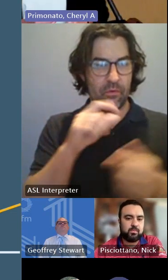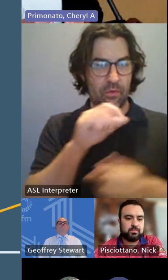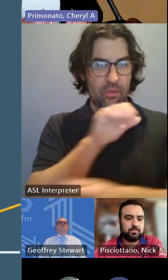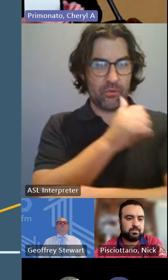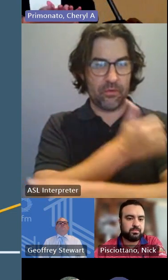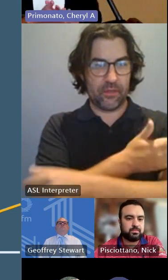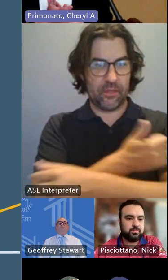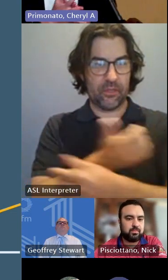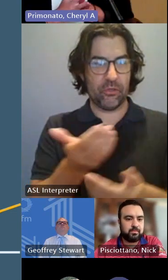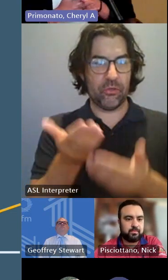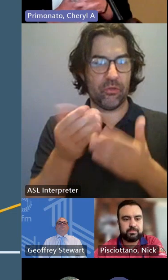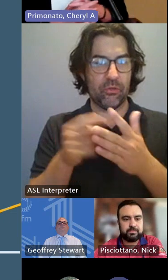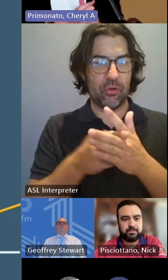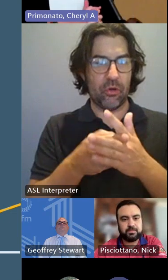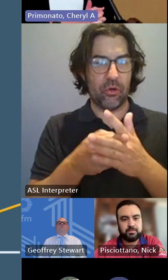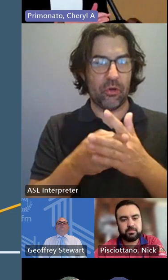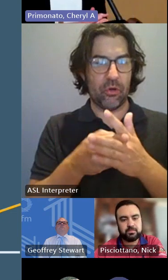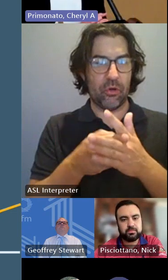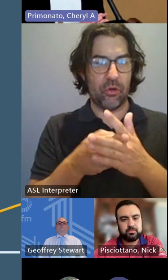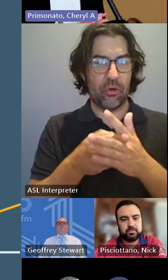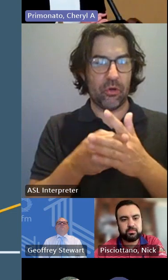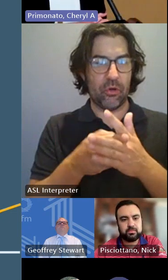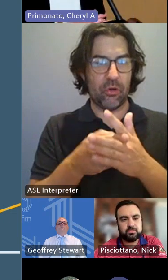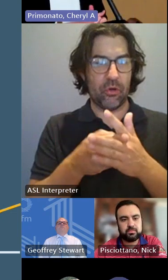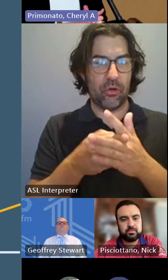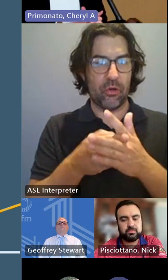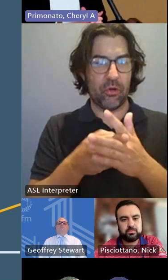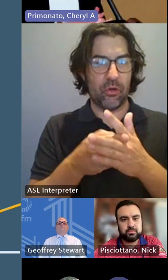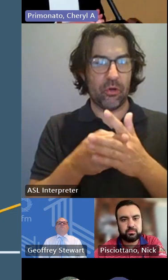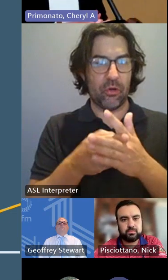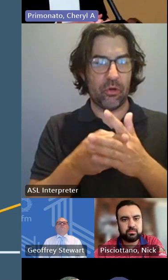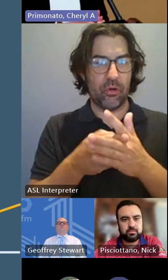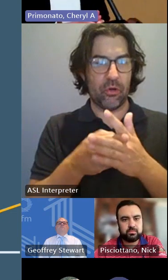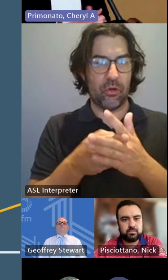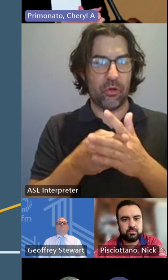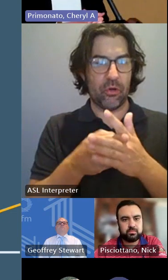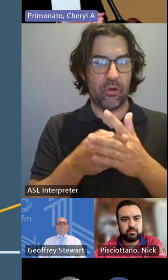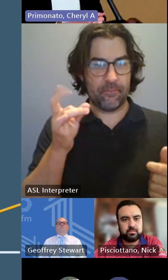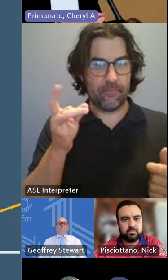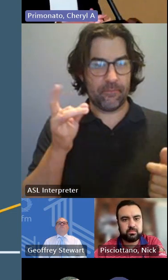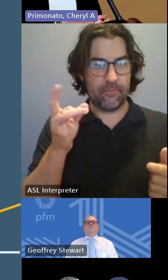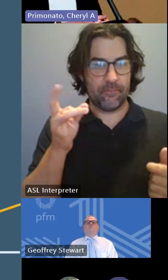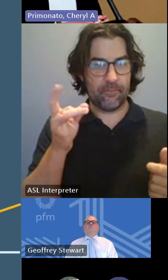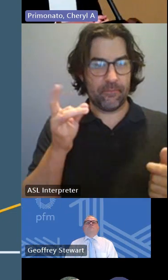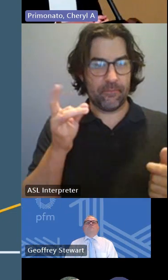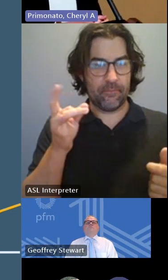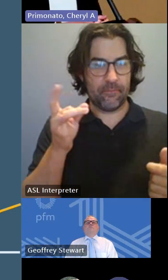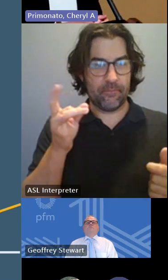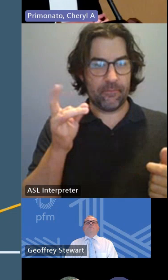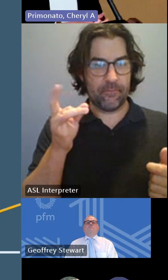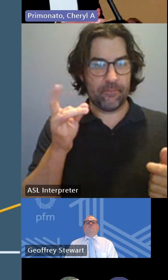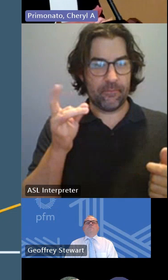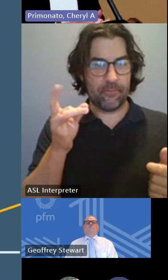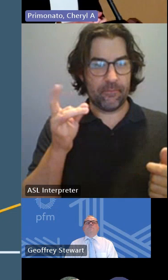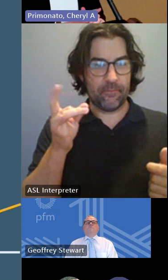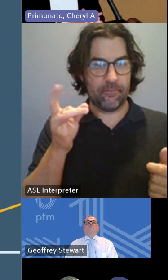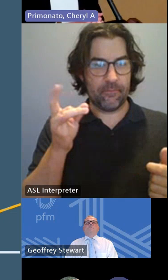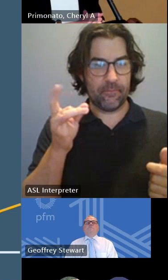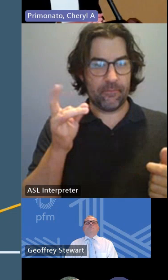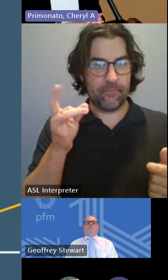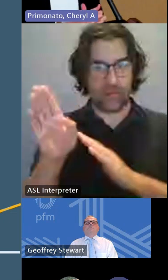enter into a contribution agreement with the City of Pittsburgh for our Brushton Station Equitable Transit-Oriented Development